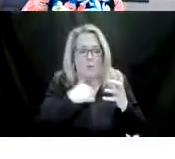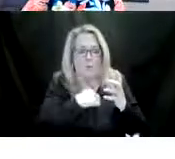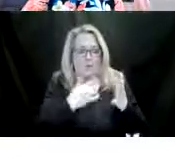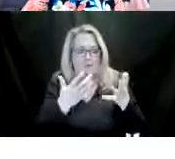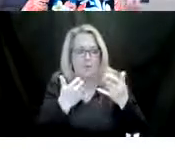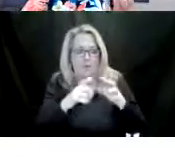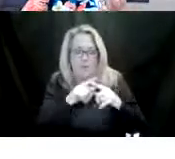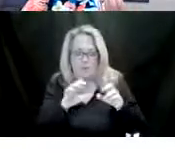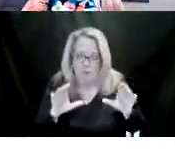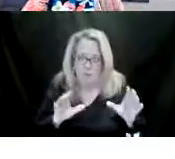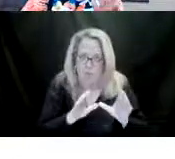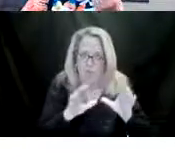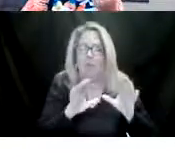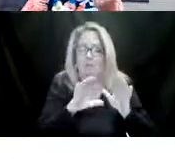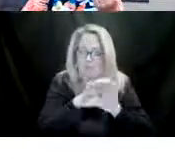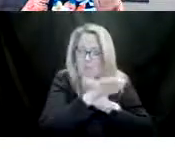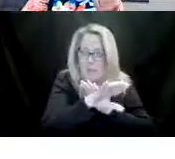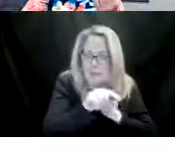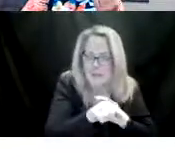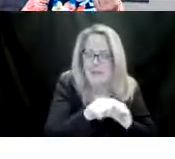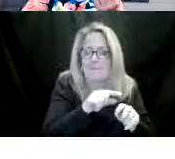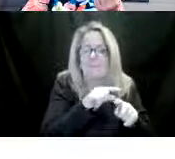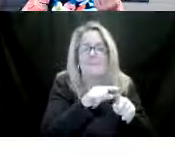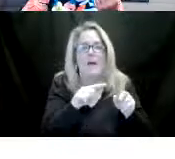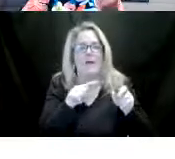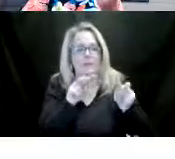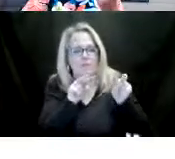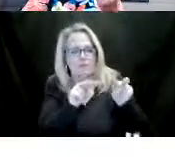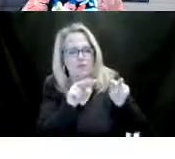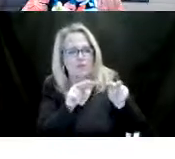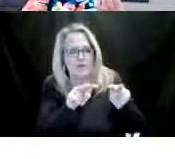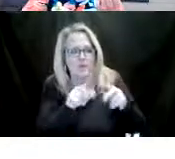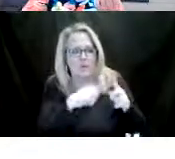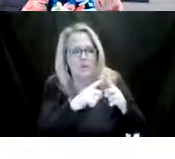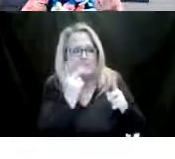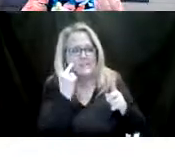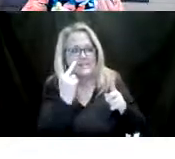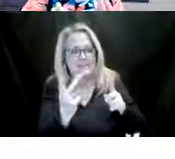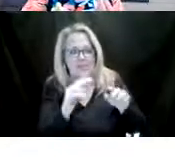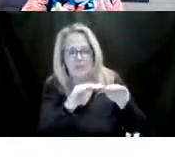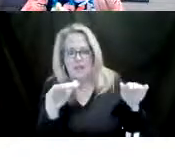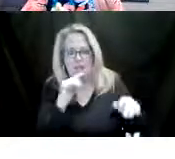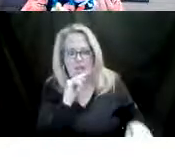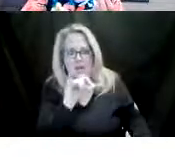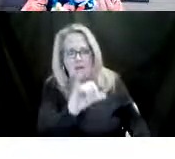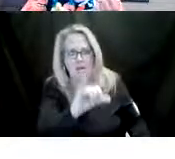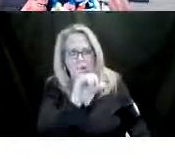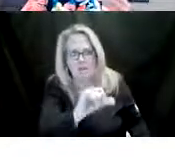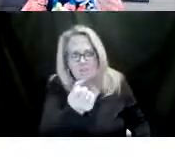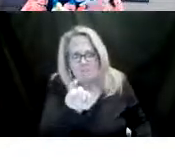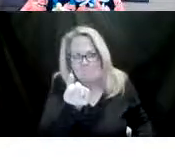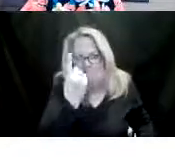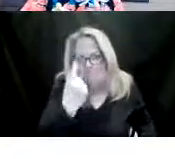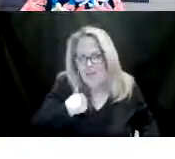child. And then observe for moments where a child is going, oh my gosh, I've got this, I can do this.